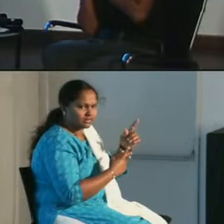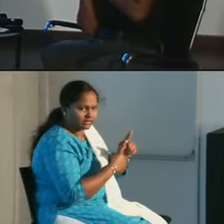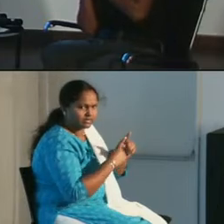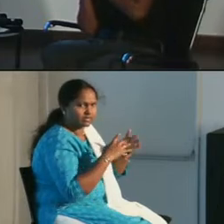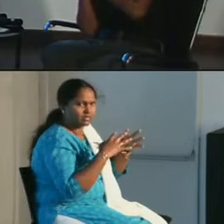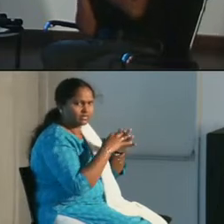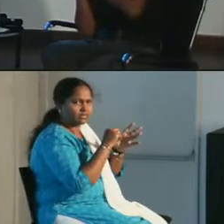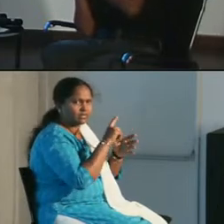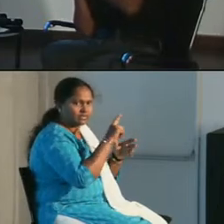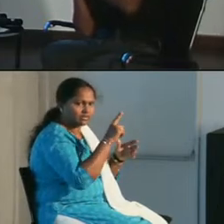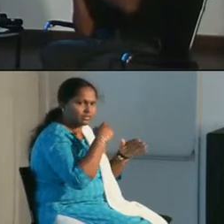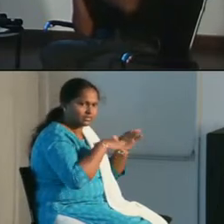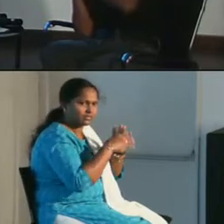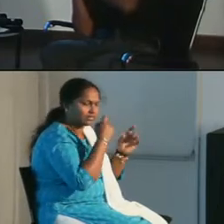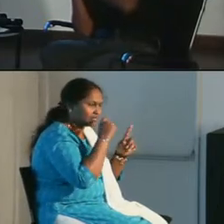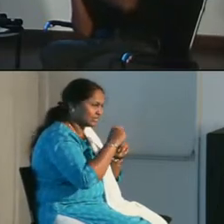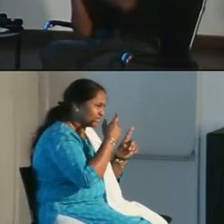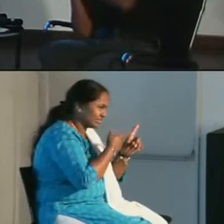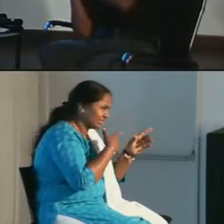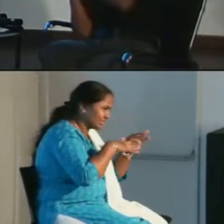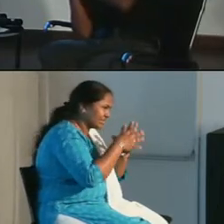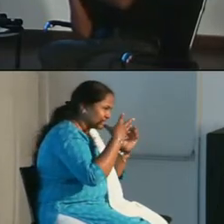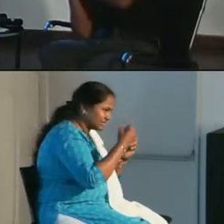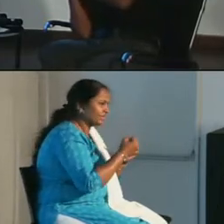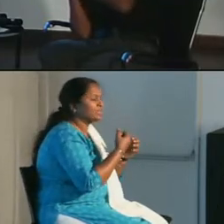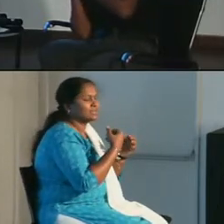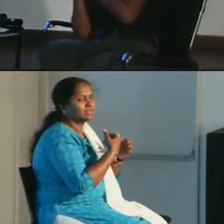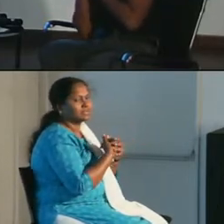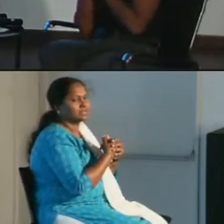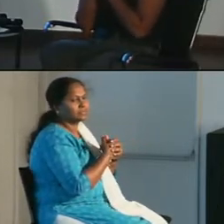walls of MacIver facility, and